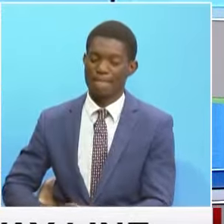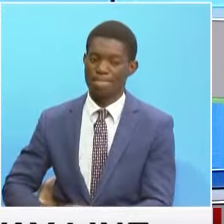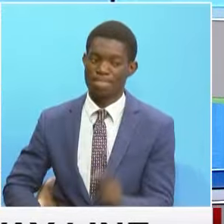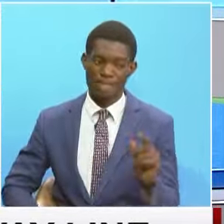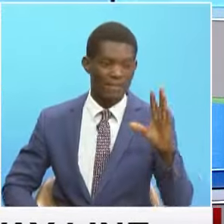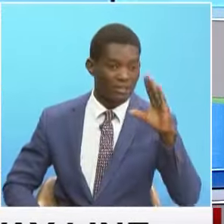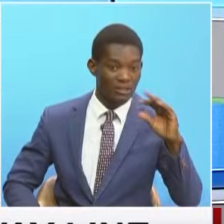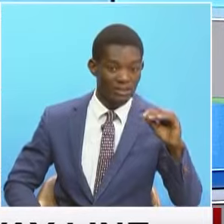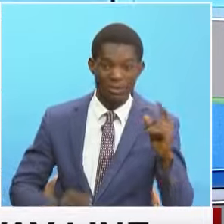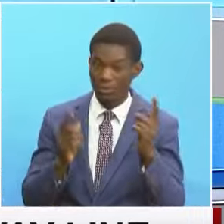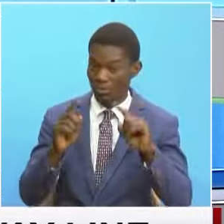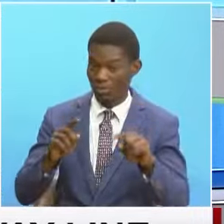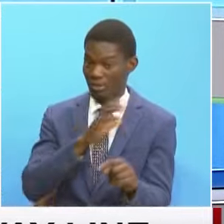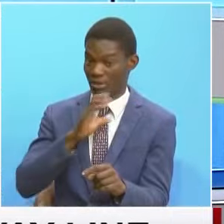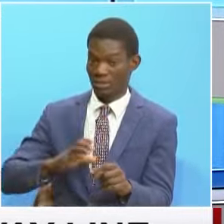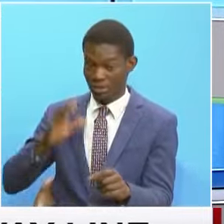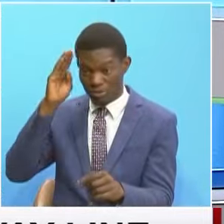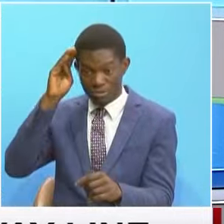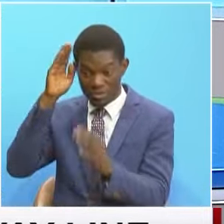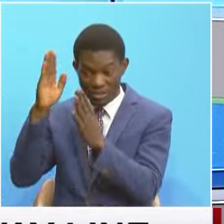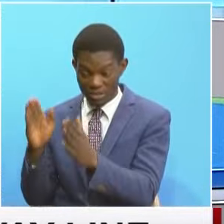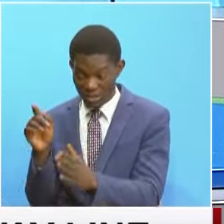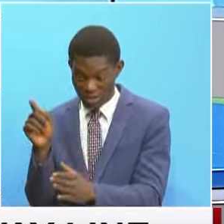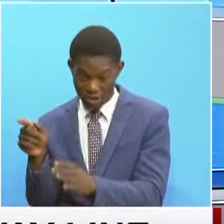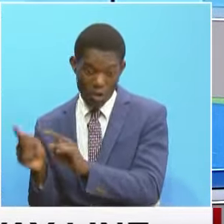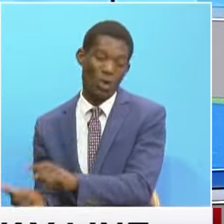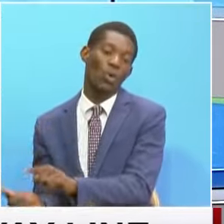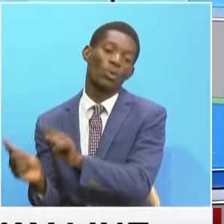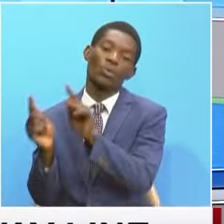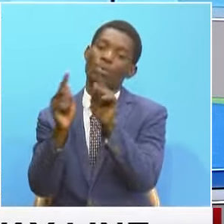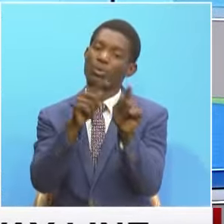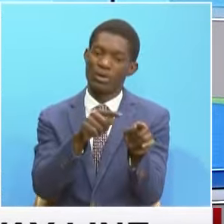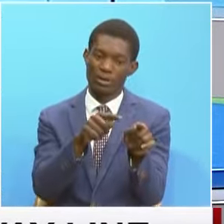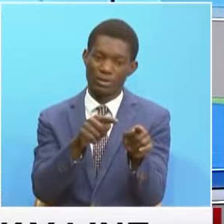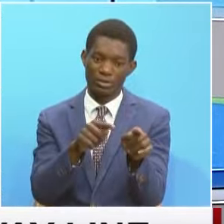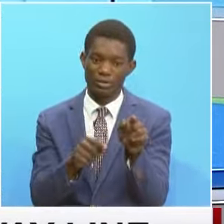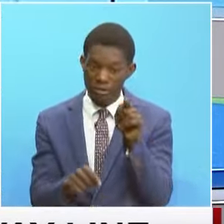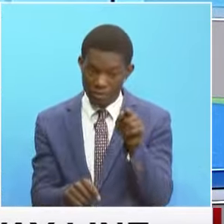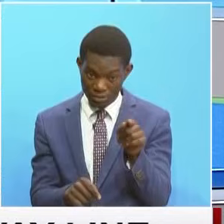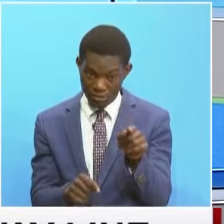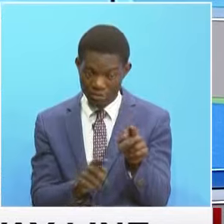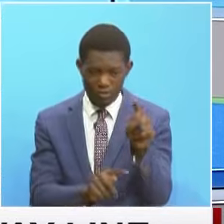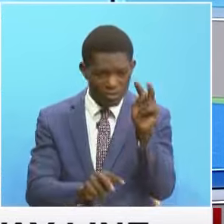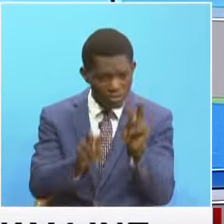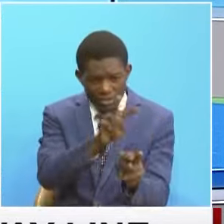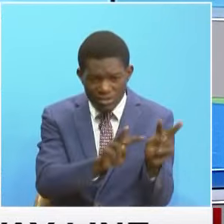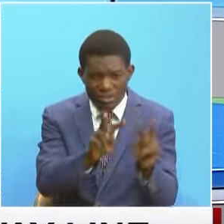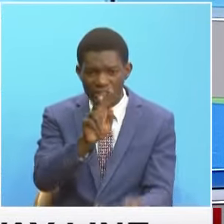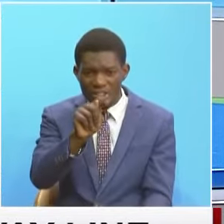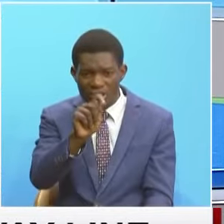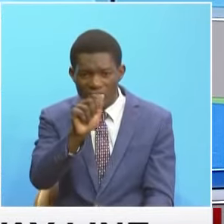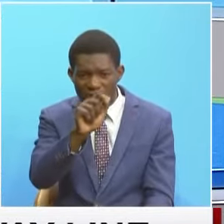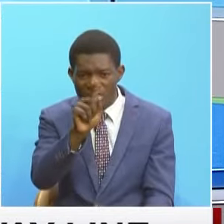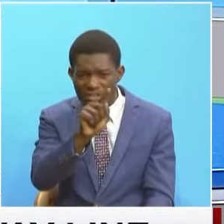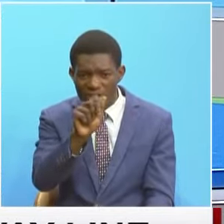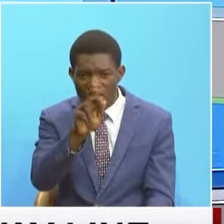visiting Chinese Minister of Veterans Affairs, Pei Jinjiang, toward the Tazara Memorial Park in Chongwe,